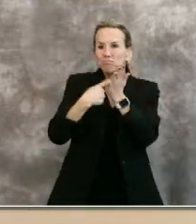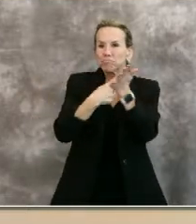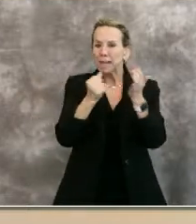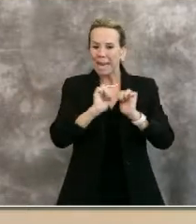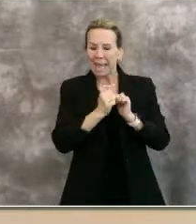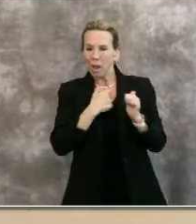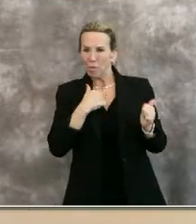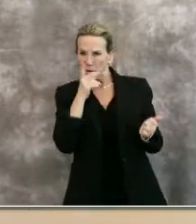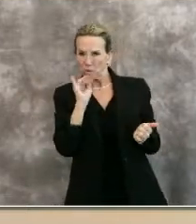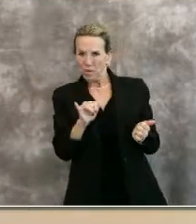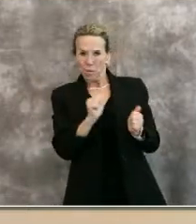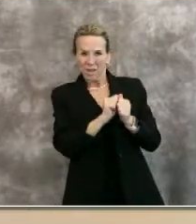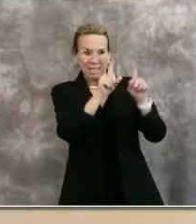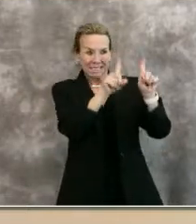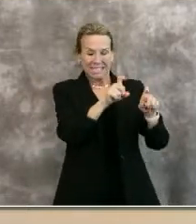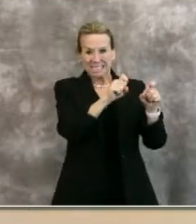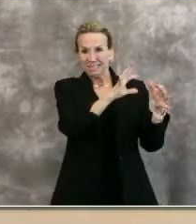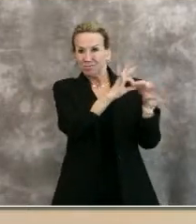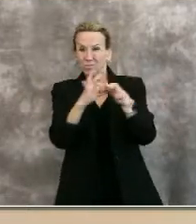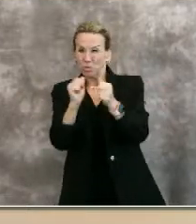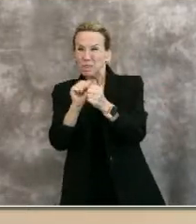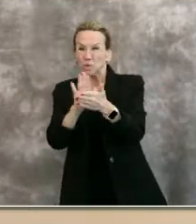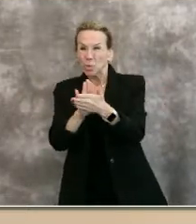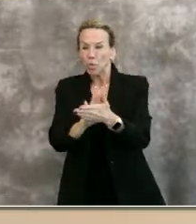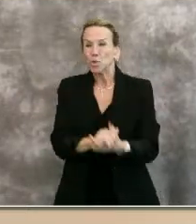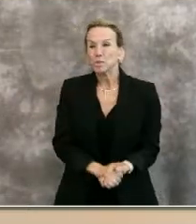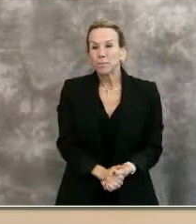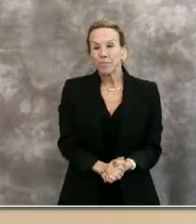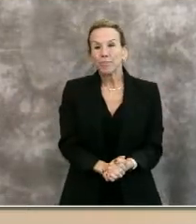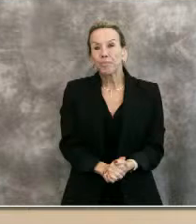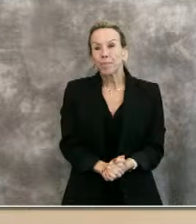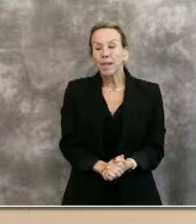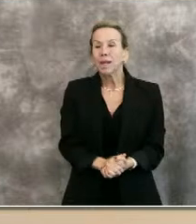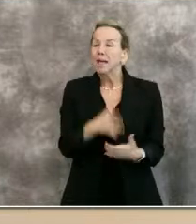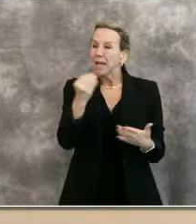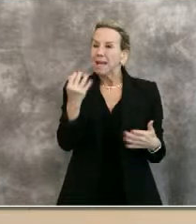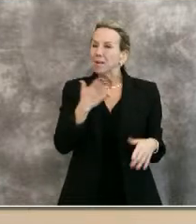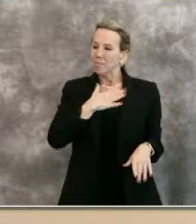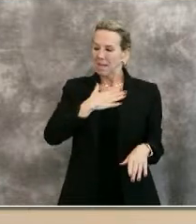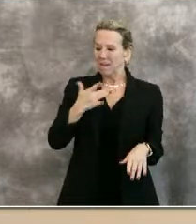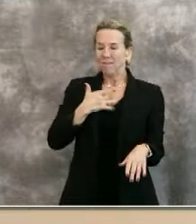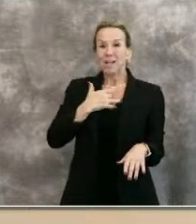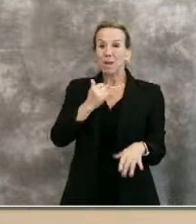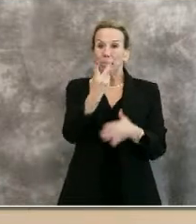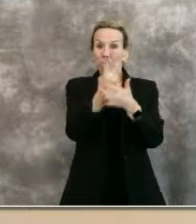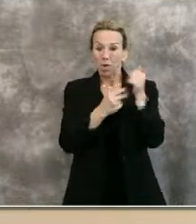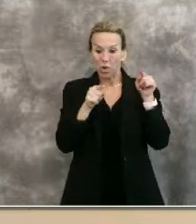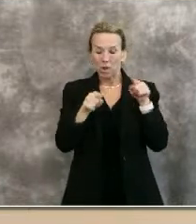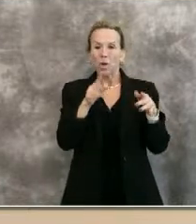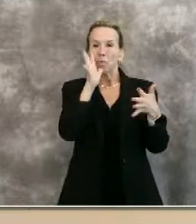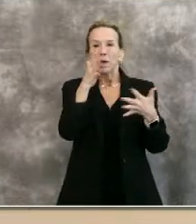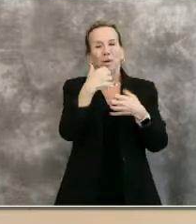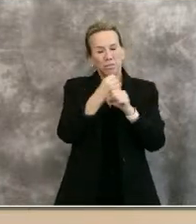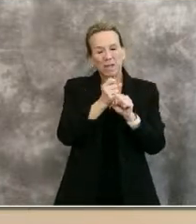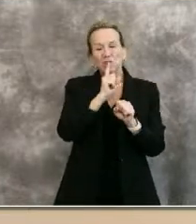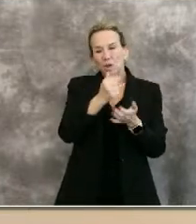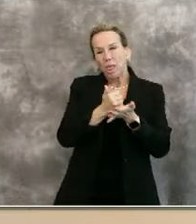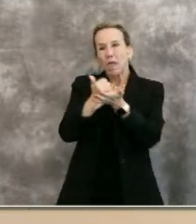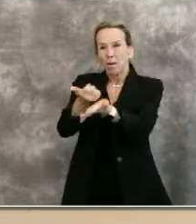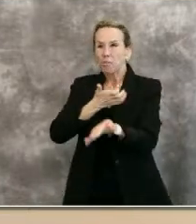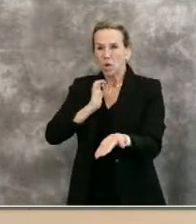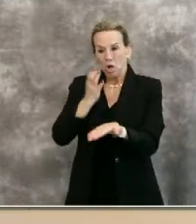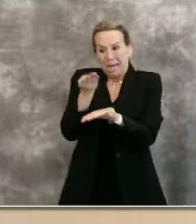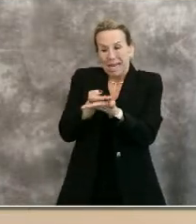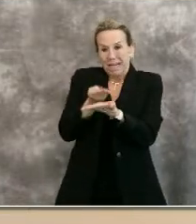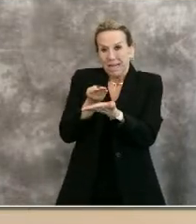around testing in our schools. Both of these measures, I believe, go a long way to helping ensure our economic recovery can be real, and